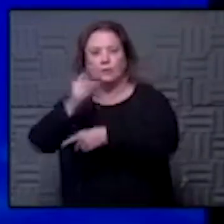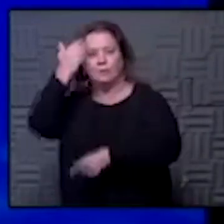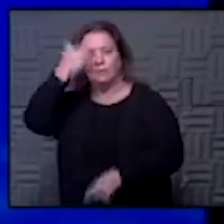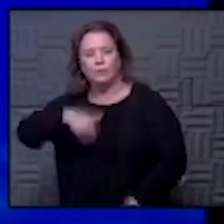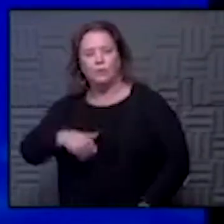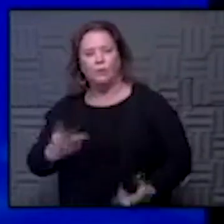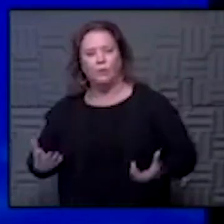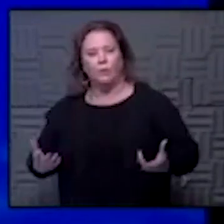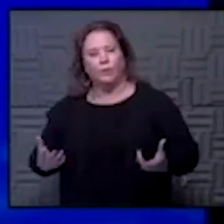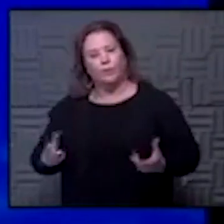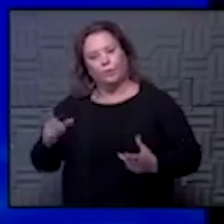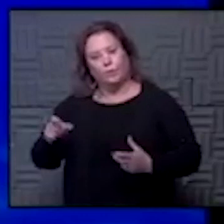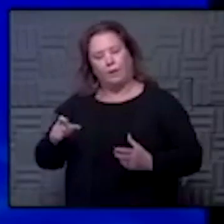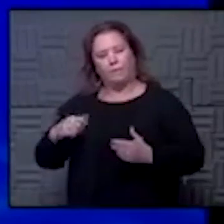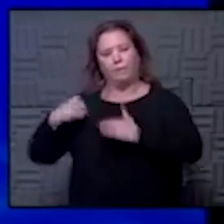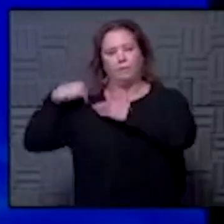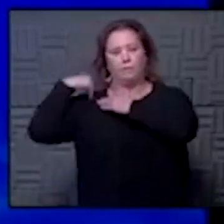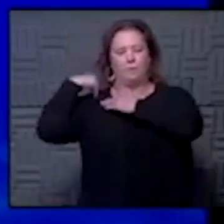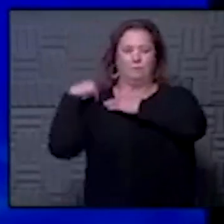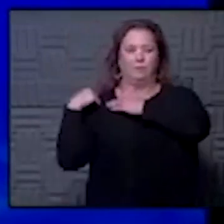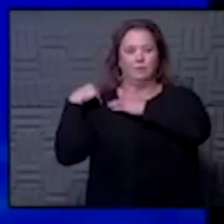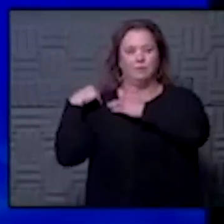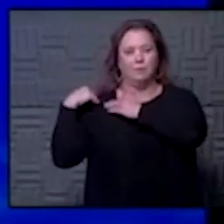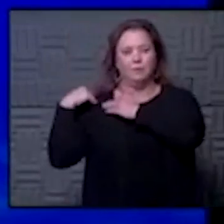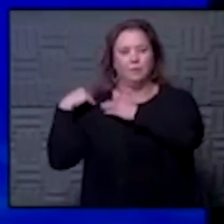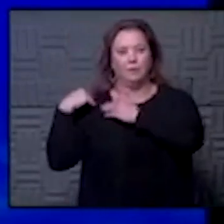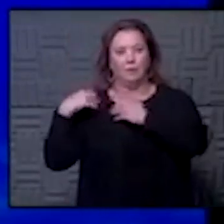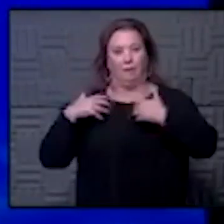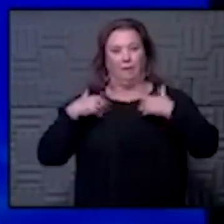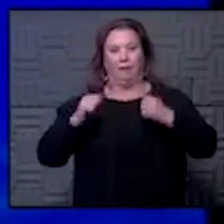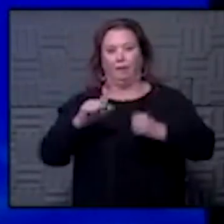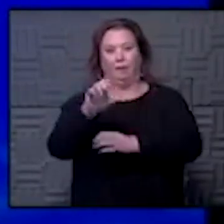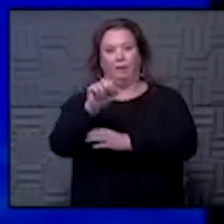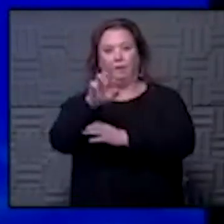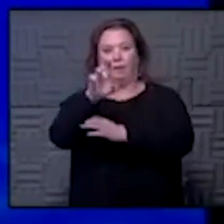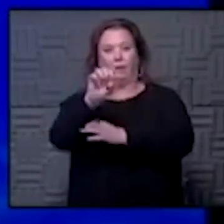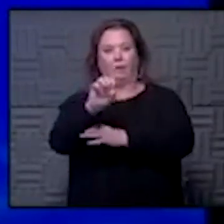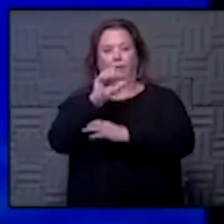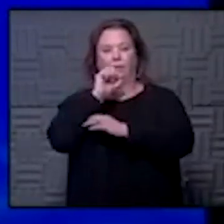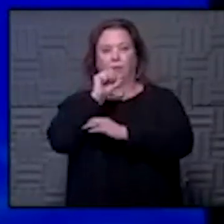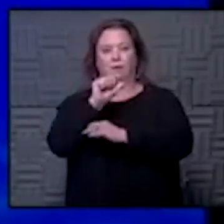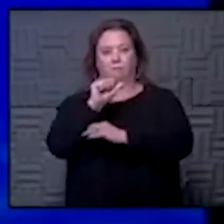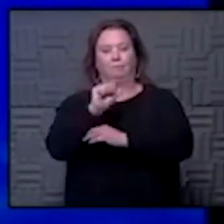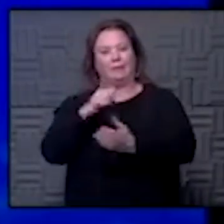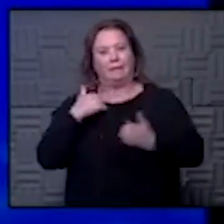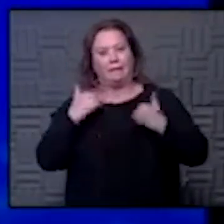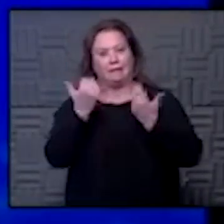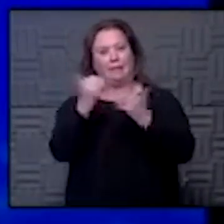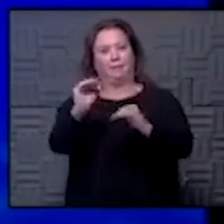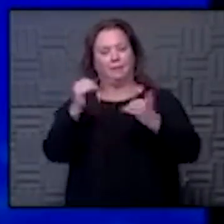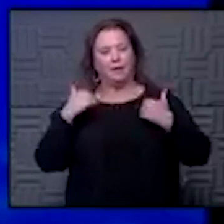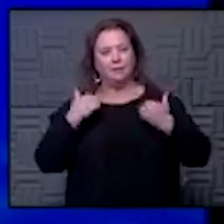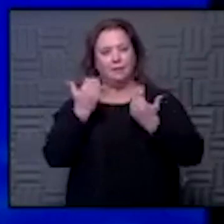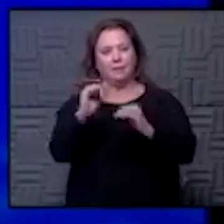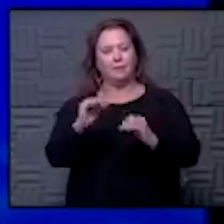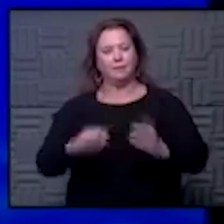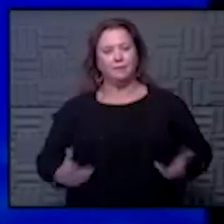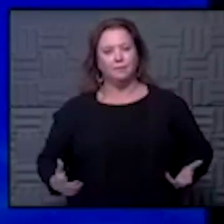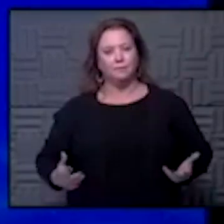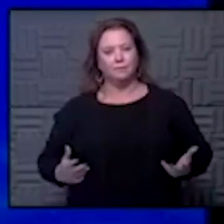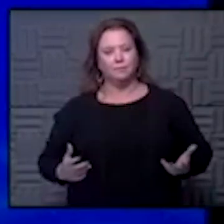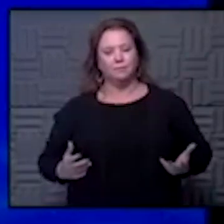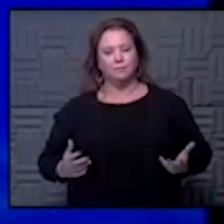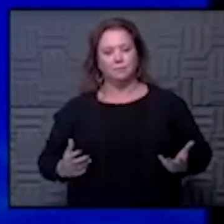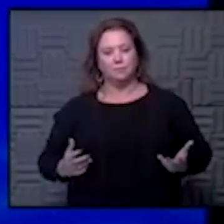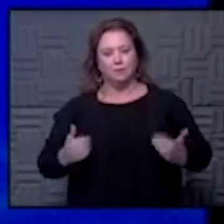we've really got to be responsible, because healthcare is not an unlimited resource. And there are not